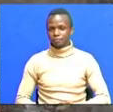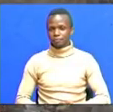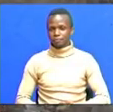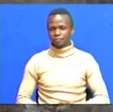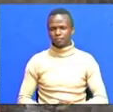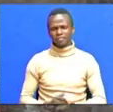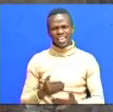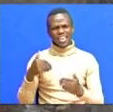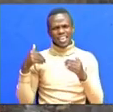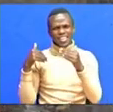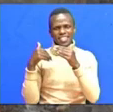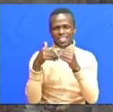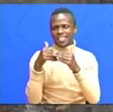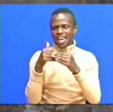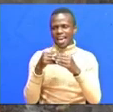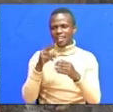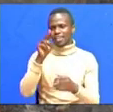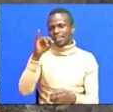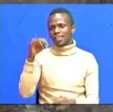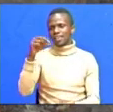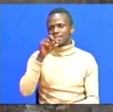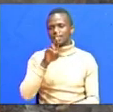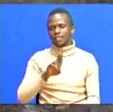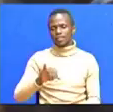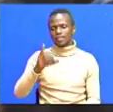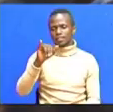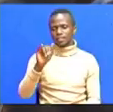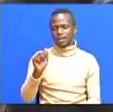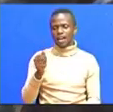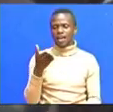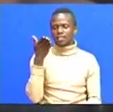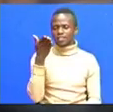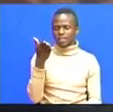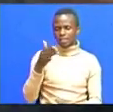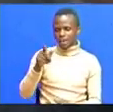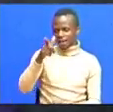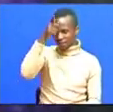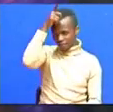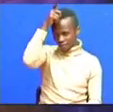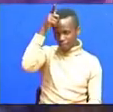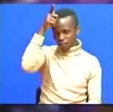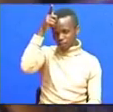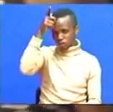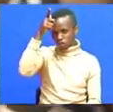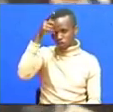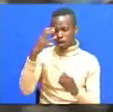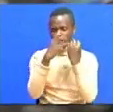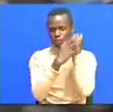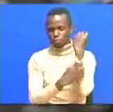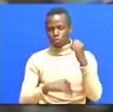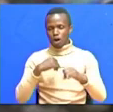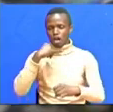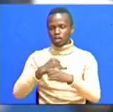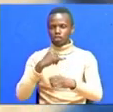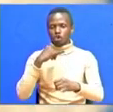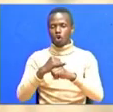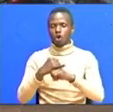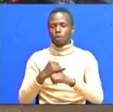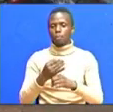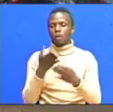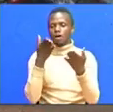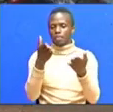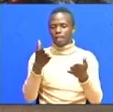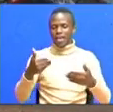Nearly half of Nigerians live in rural areas. With poor job prospects in these areas, young people are